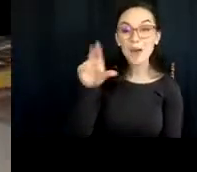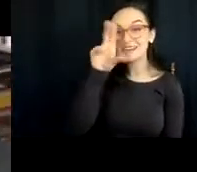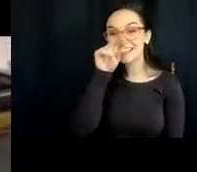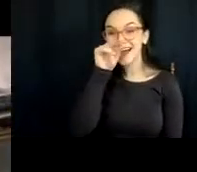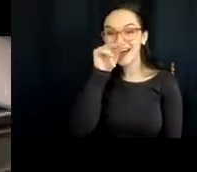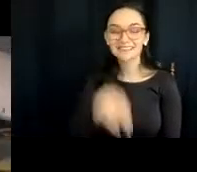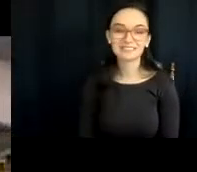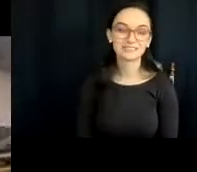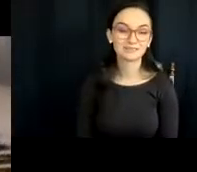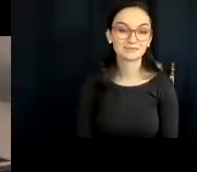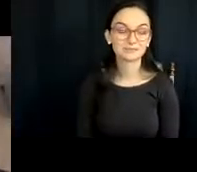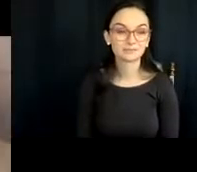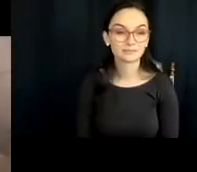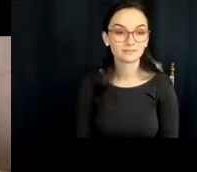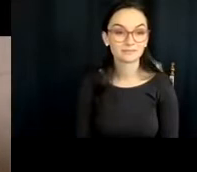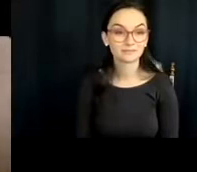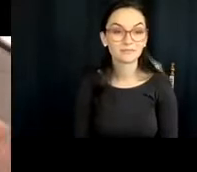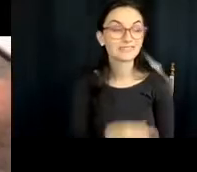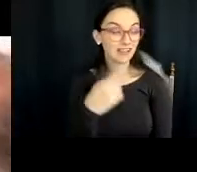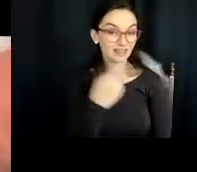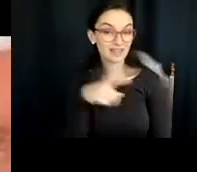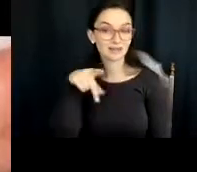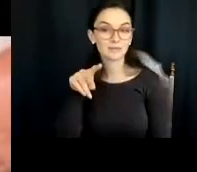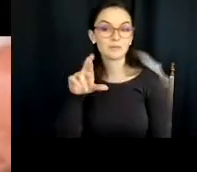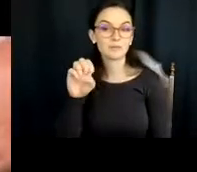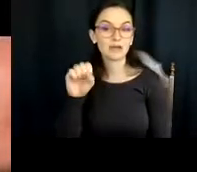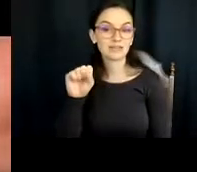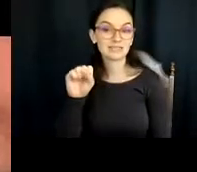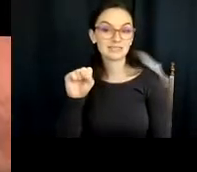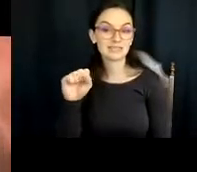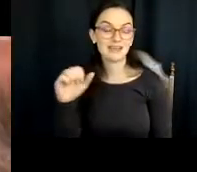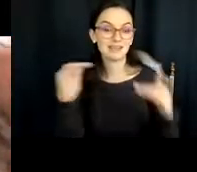This is the press level at Autzen Stadium. And you have a lot of